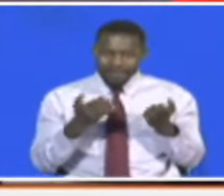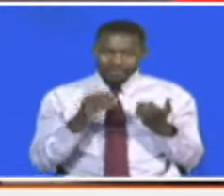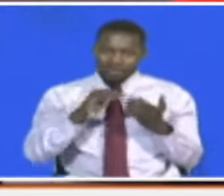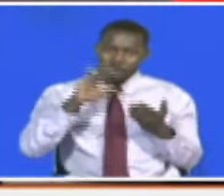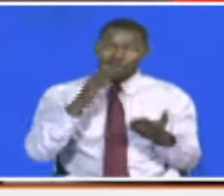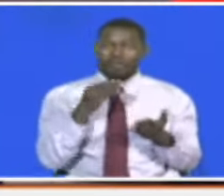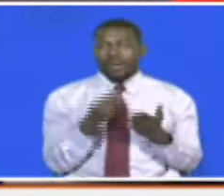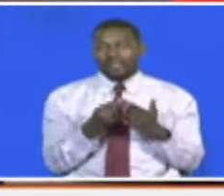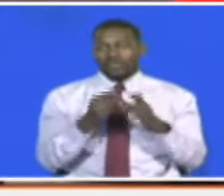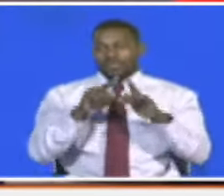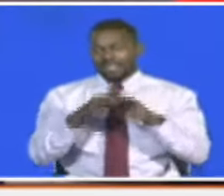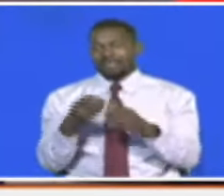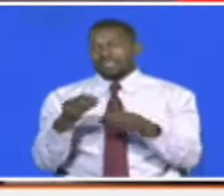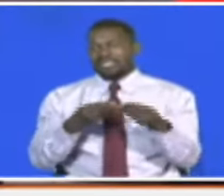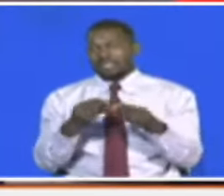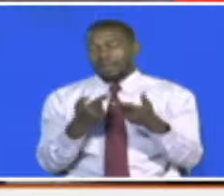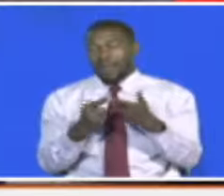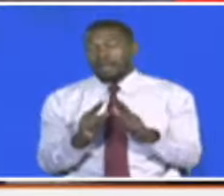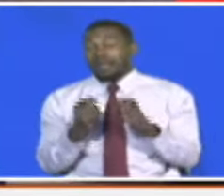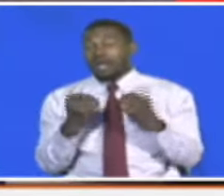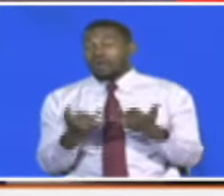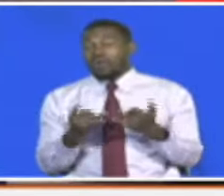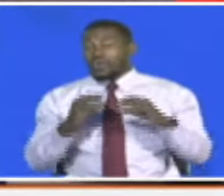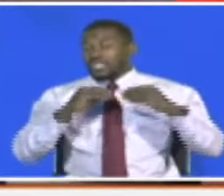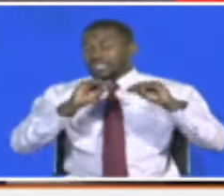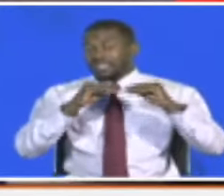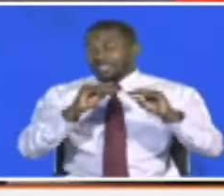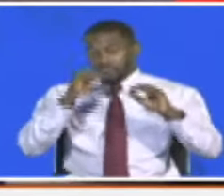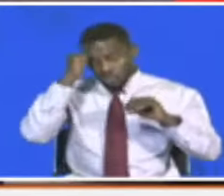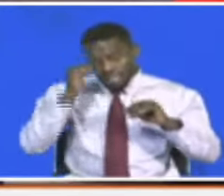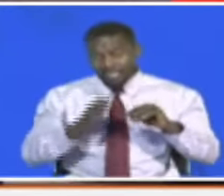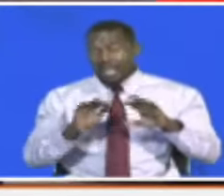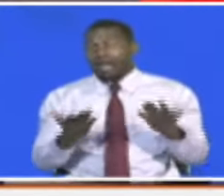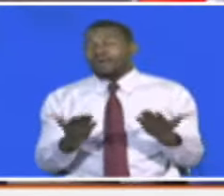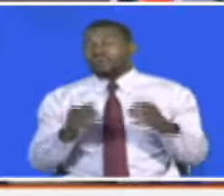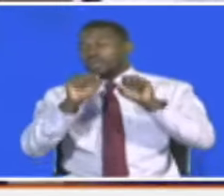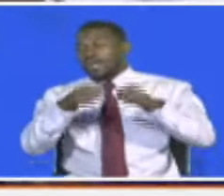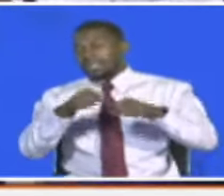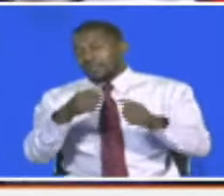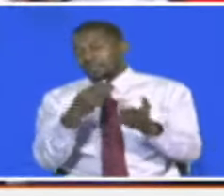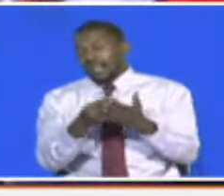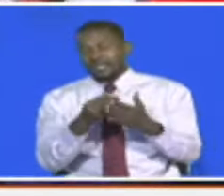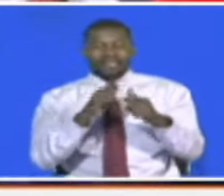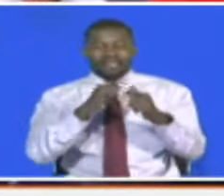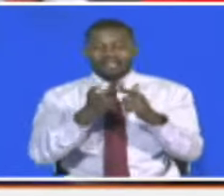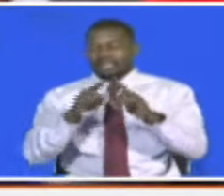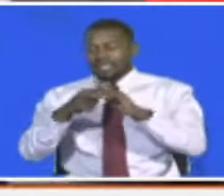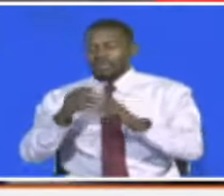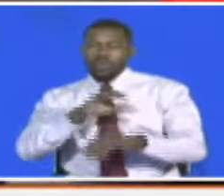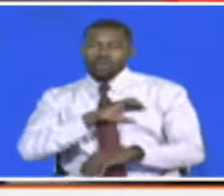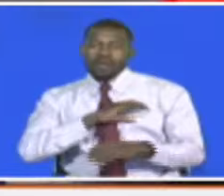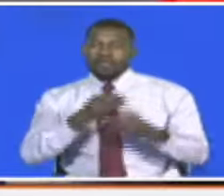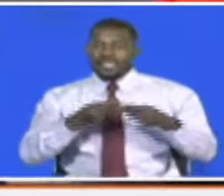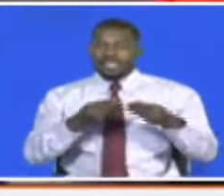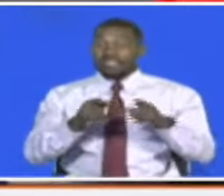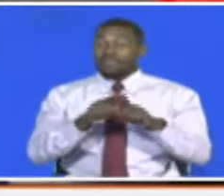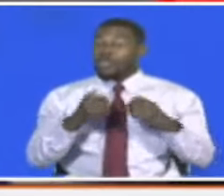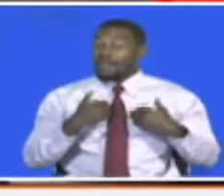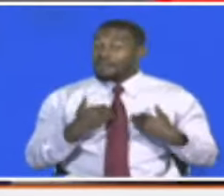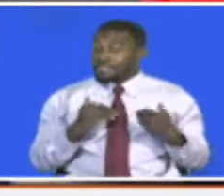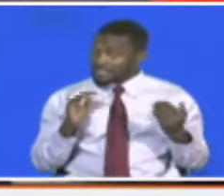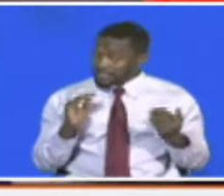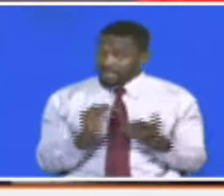is that we help the students to raise their own capital to be able to finance their innovations. We also have funded projects, like, for example, here at Mount